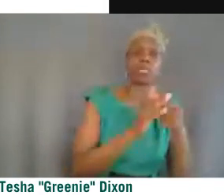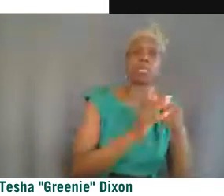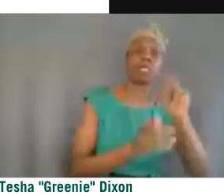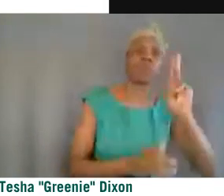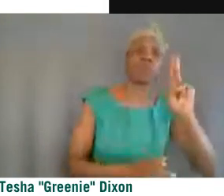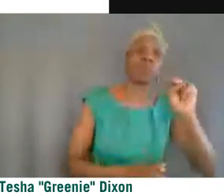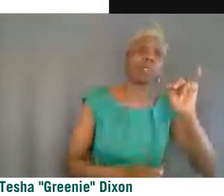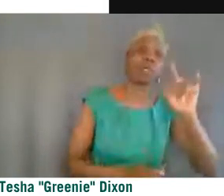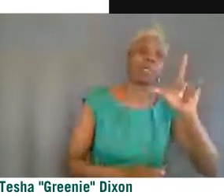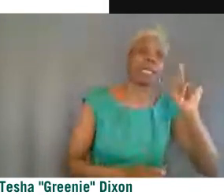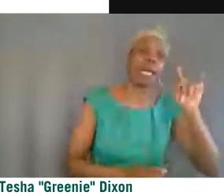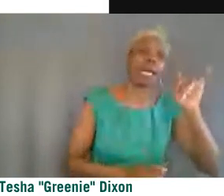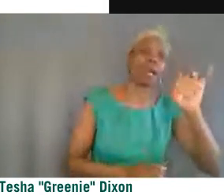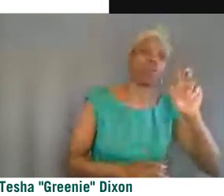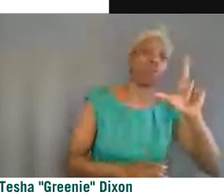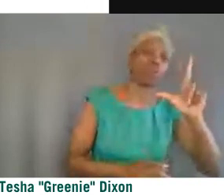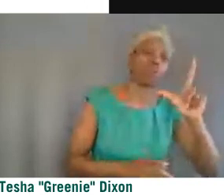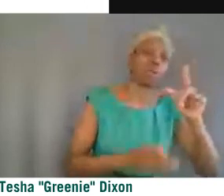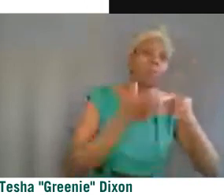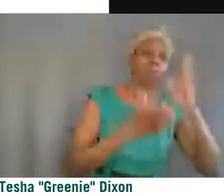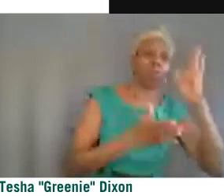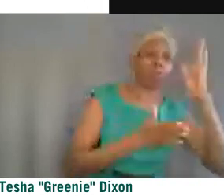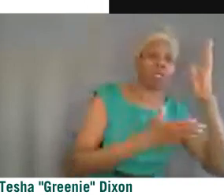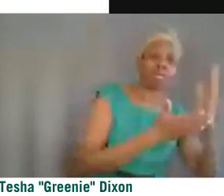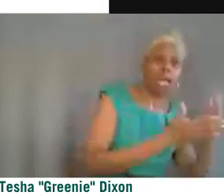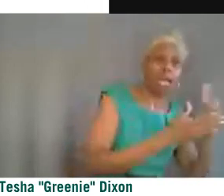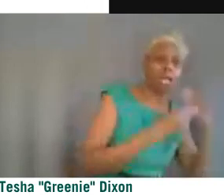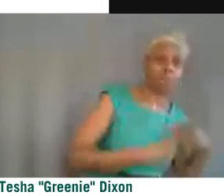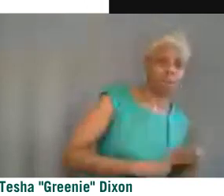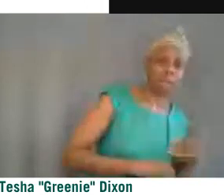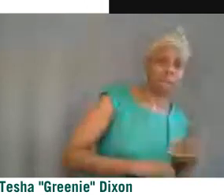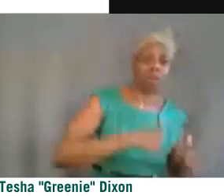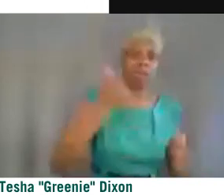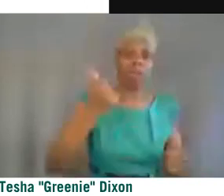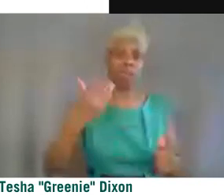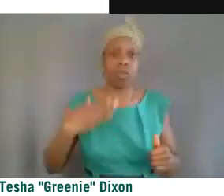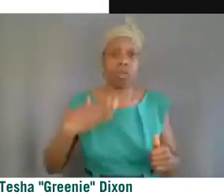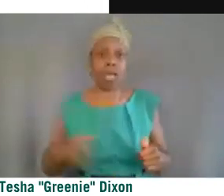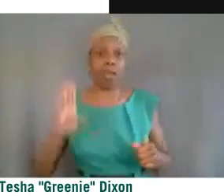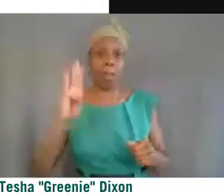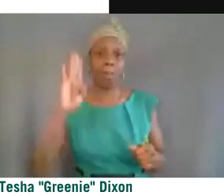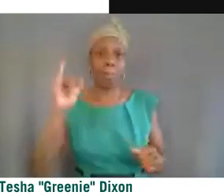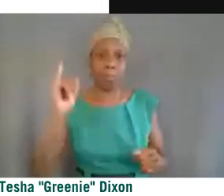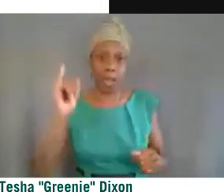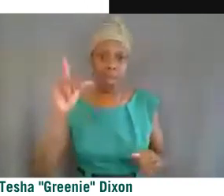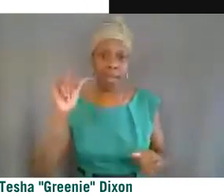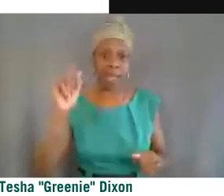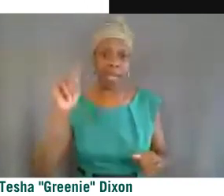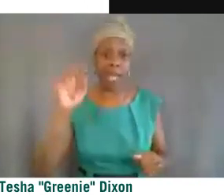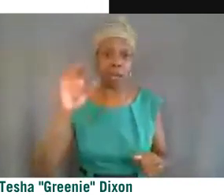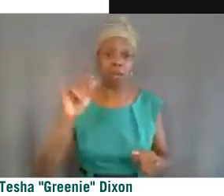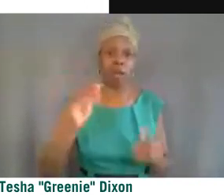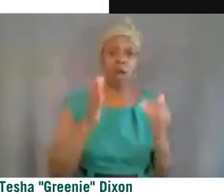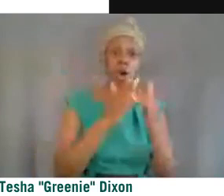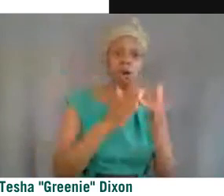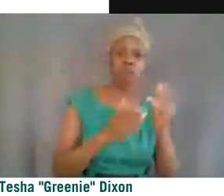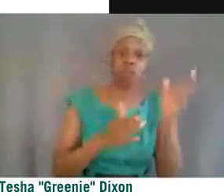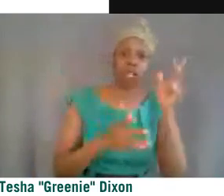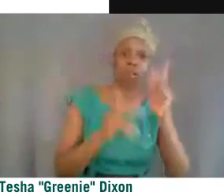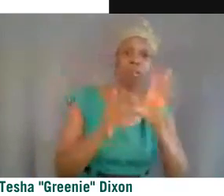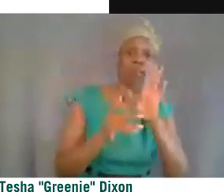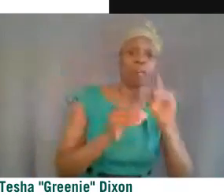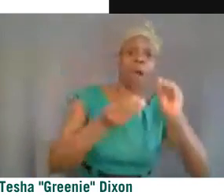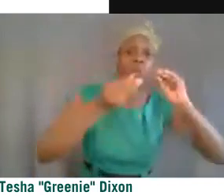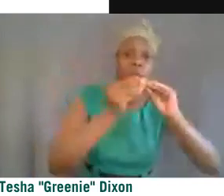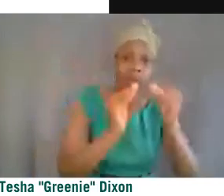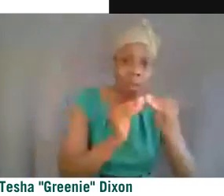or bilateral, meaning one side of the body or the other. Although what you'll often hear is someone talking about the number of limbs. So